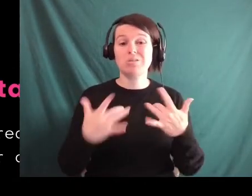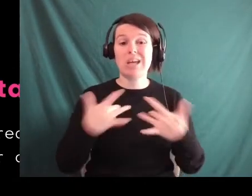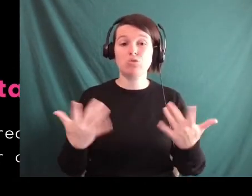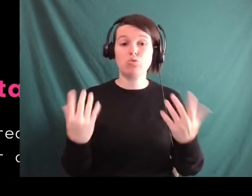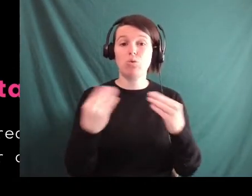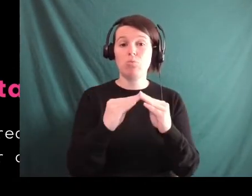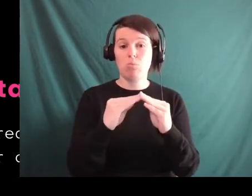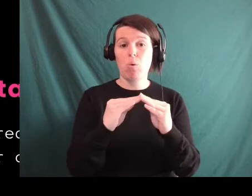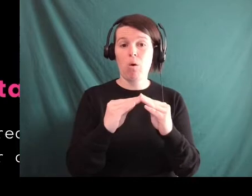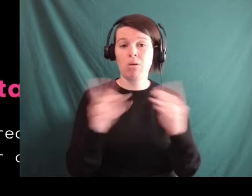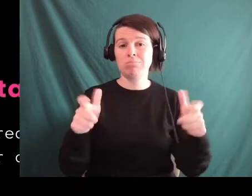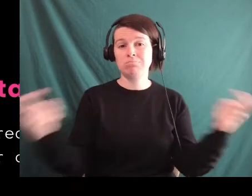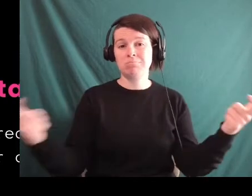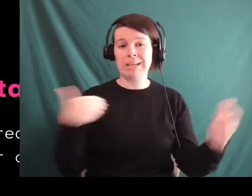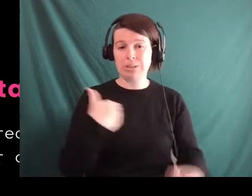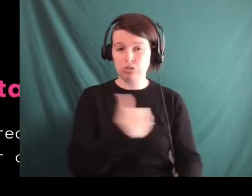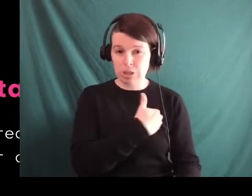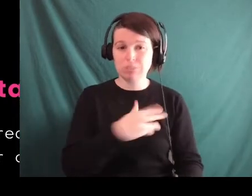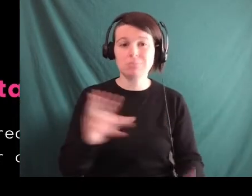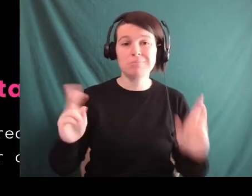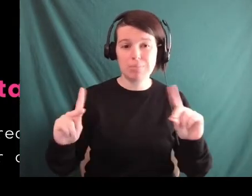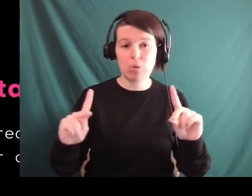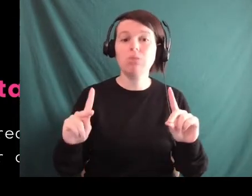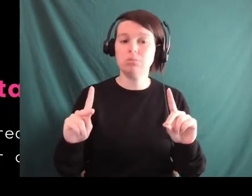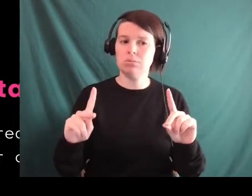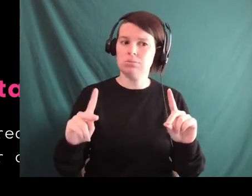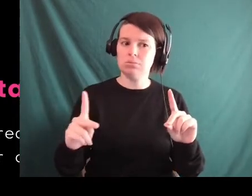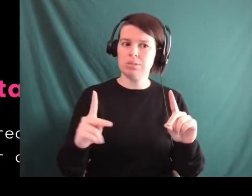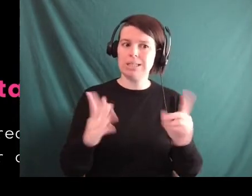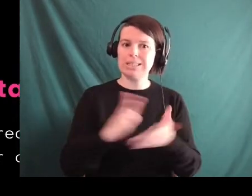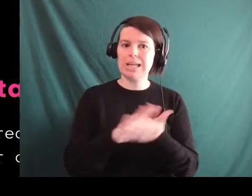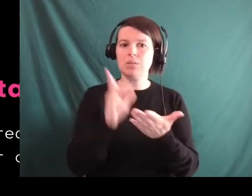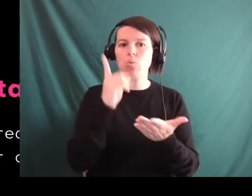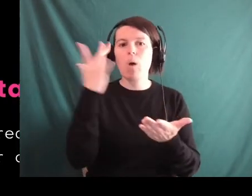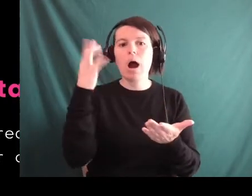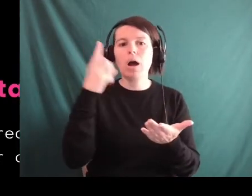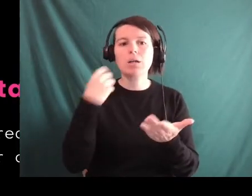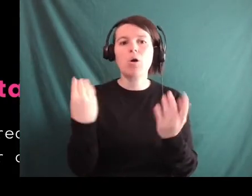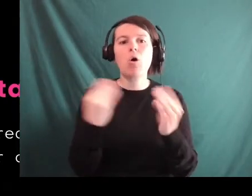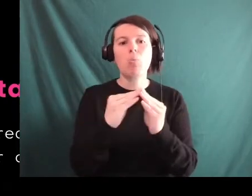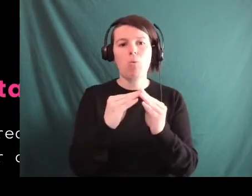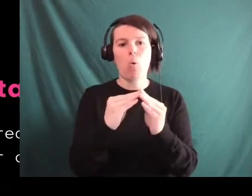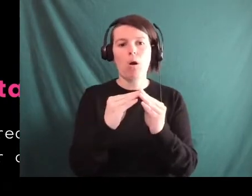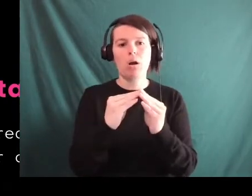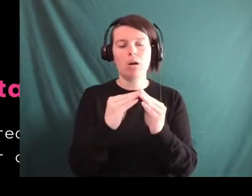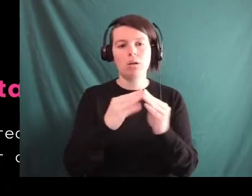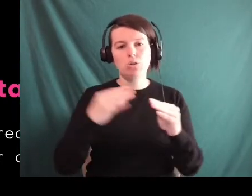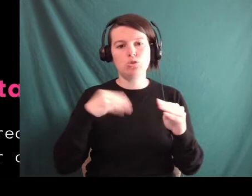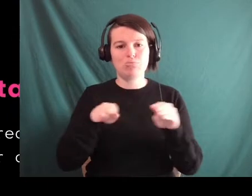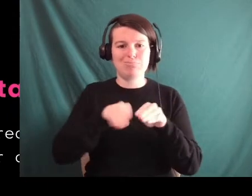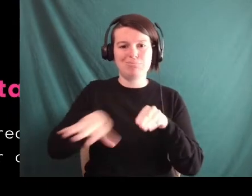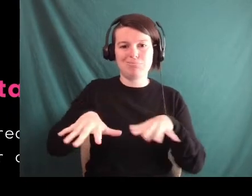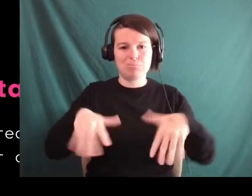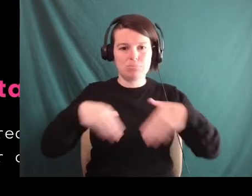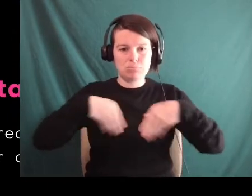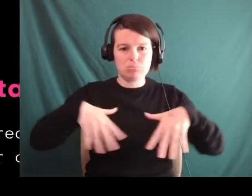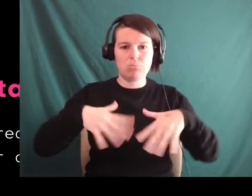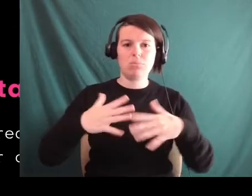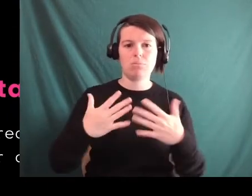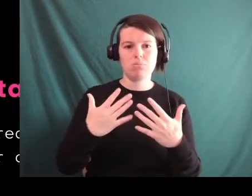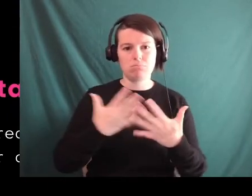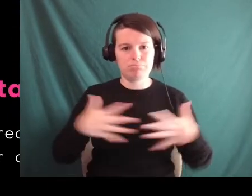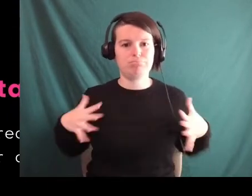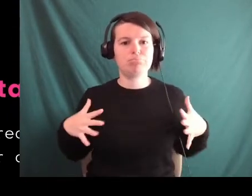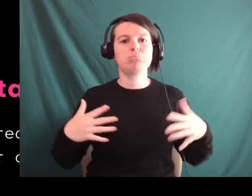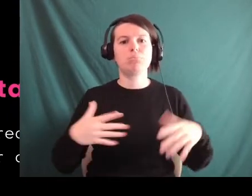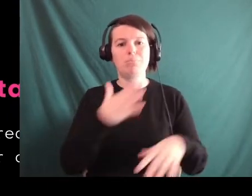folks may prefer long binders because you just have more material to bind and to distribute your tissue. And other people